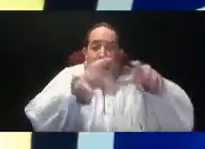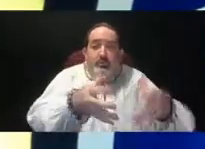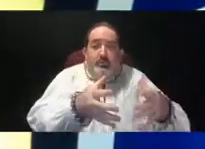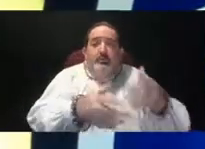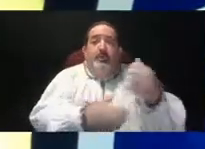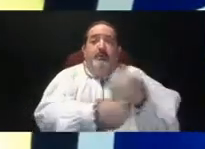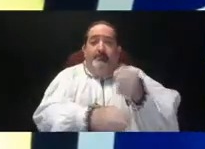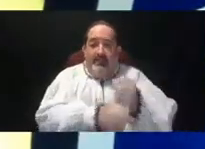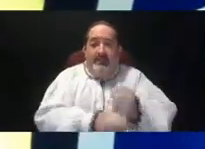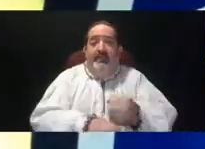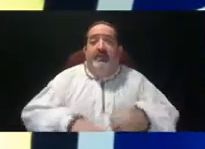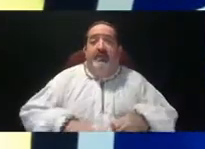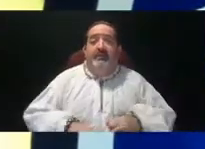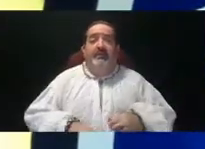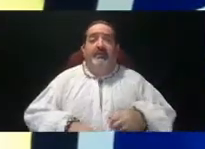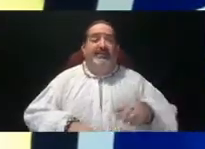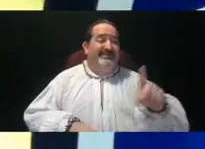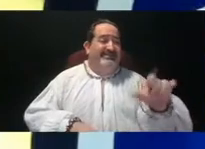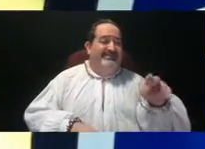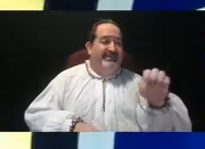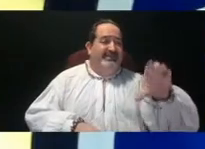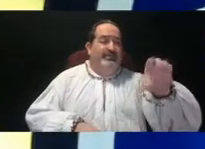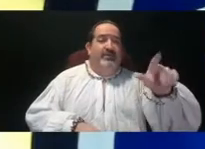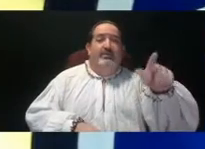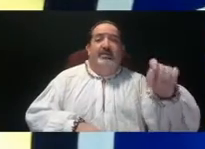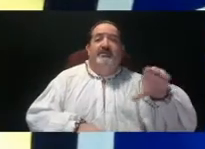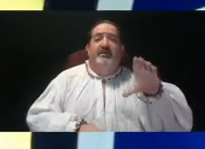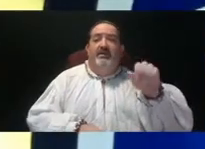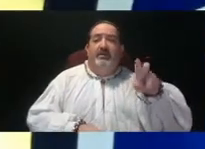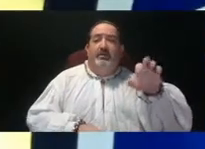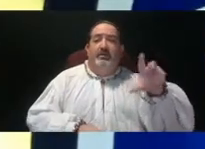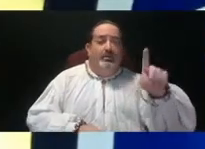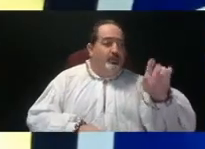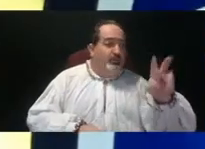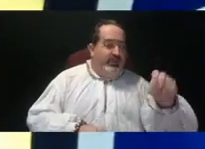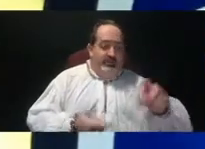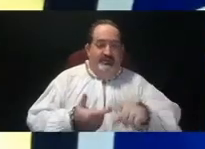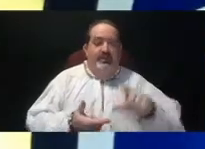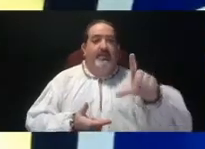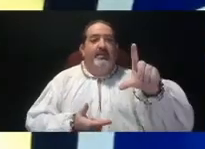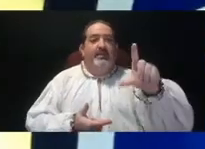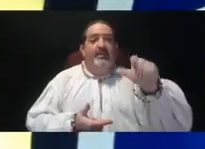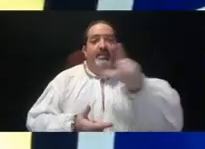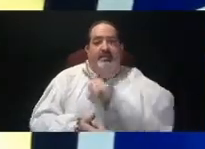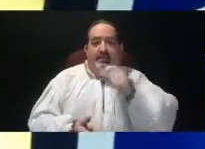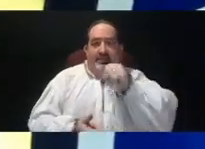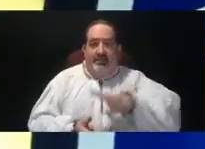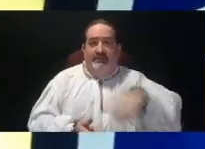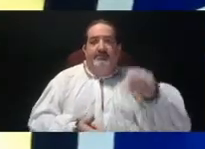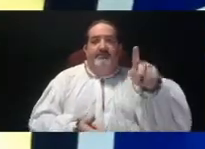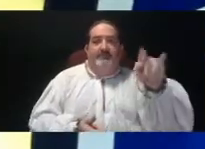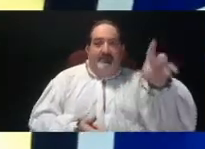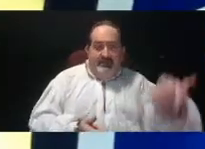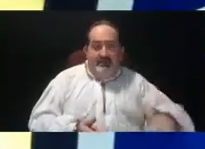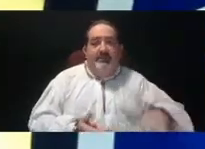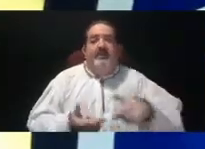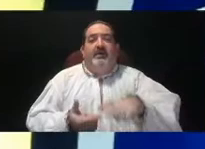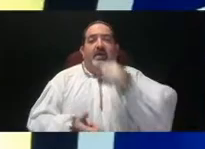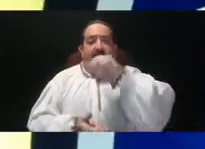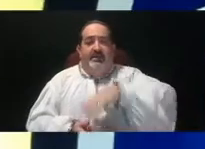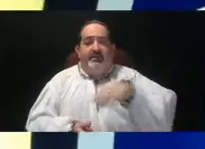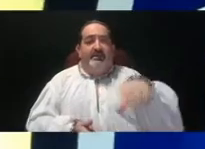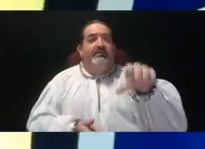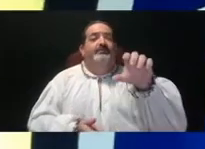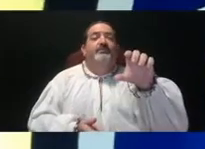for us. It's Dame Colette of Carigwen, Lady Silly of Isles, Lady Larige